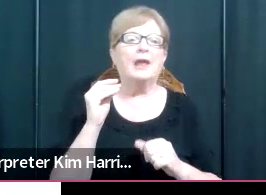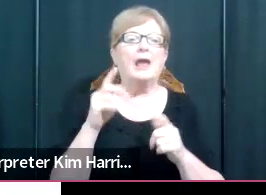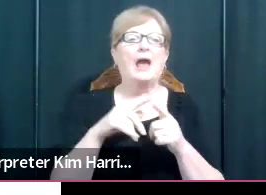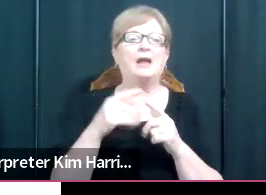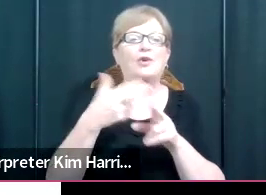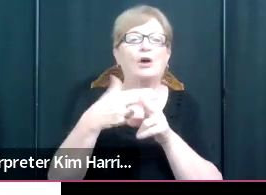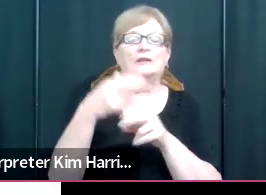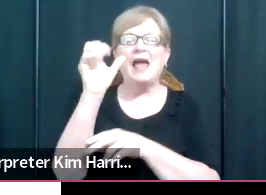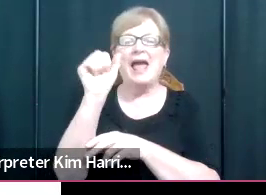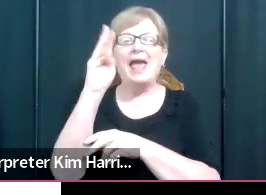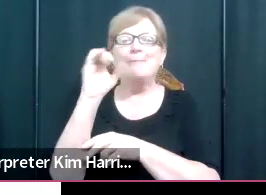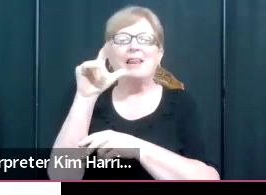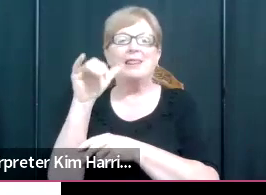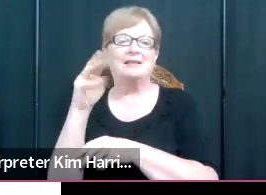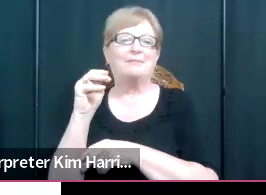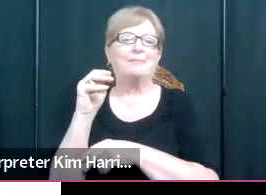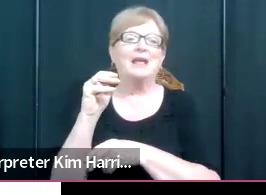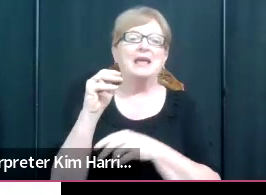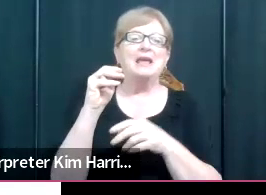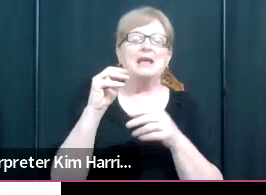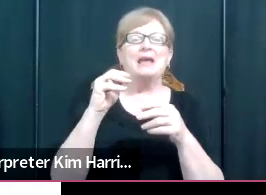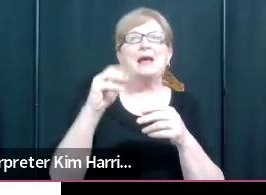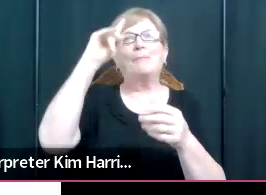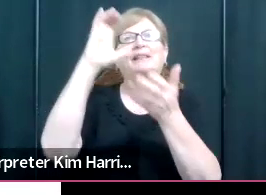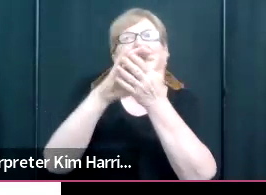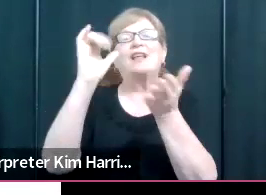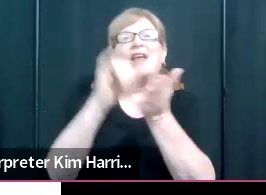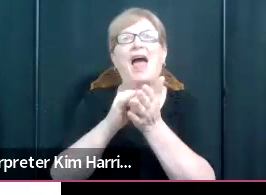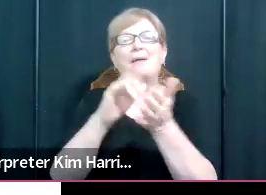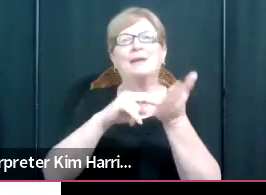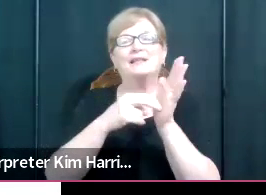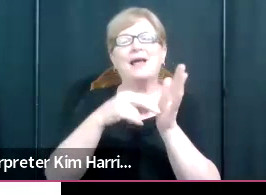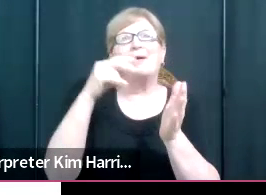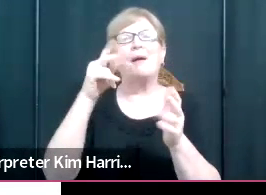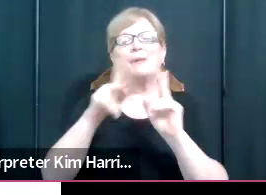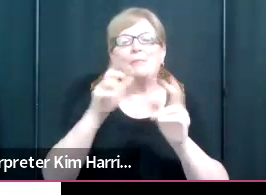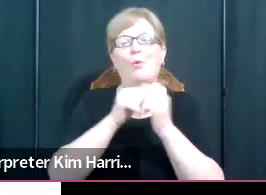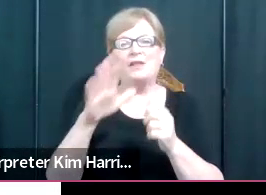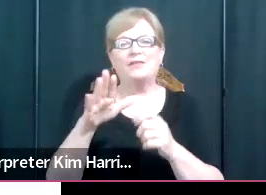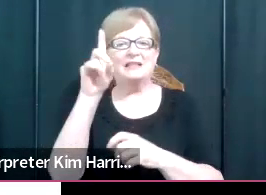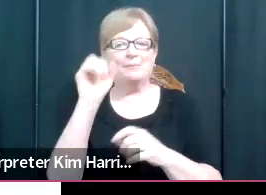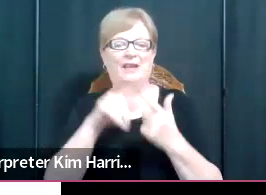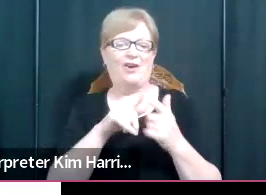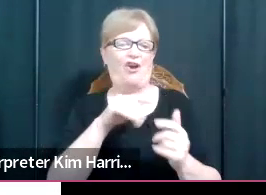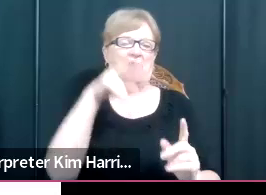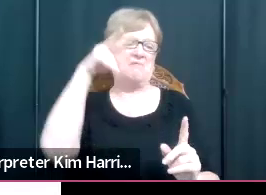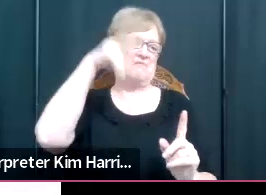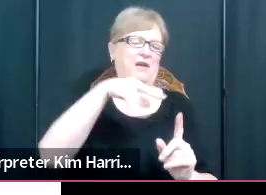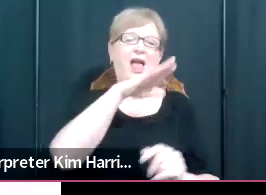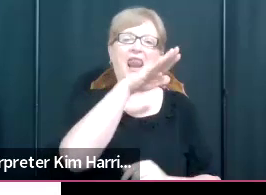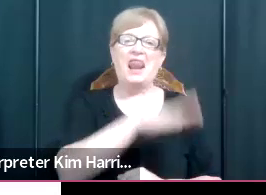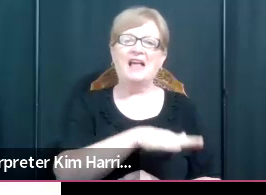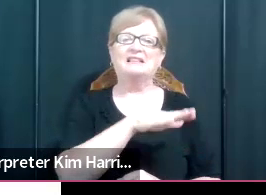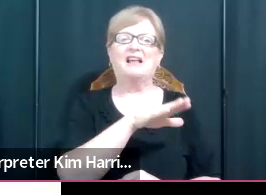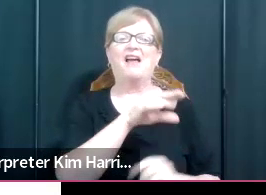ableism. Ableism are the belief that people with disabilities have less value, or